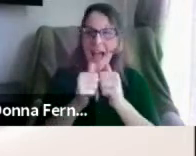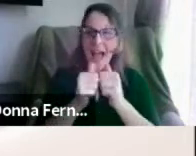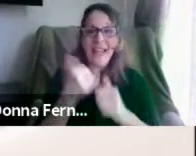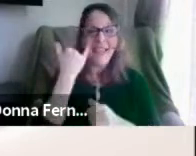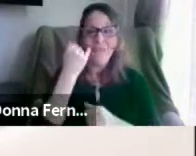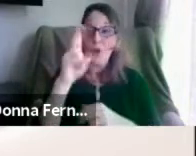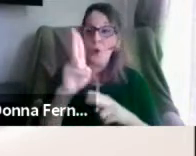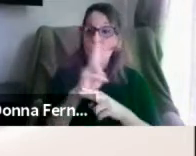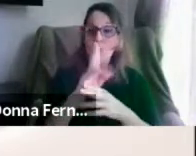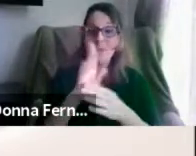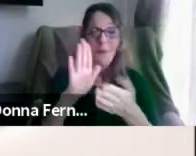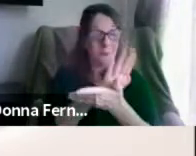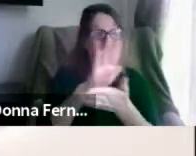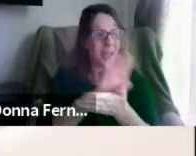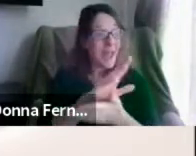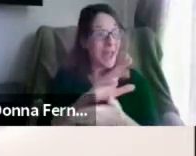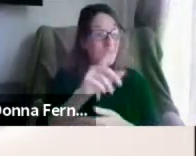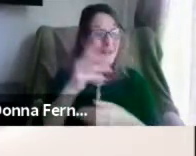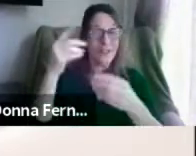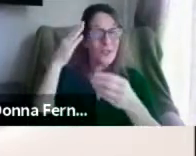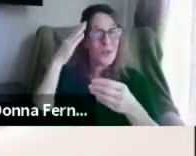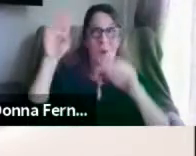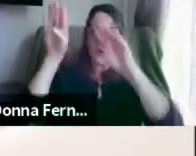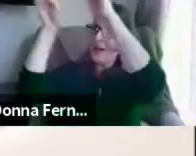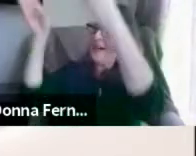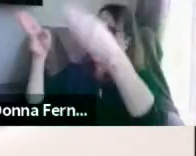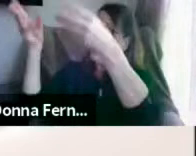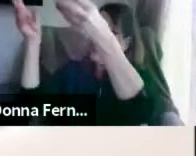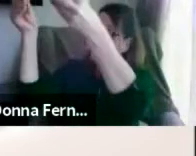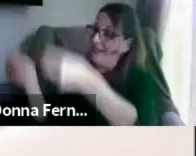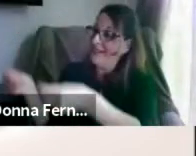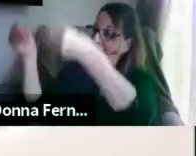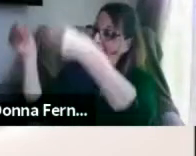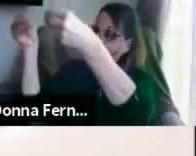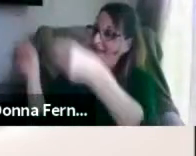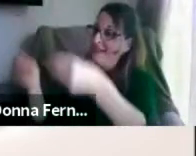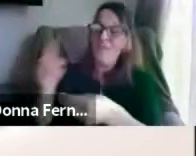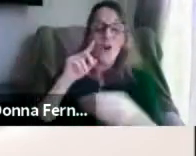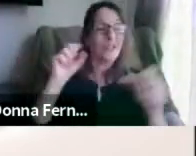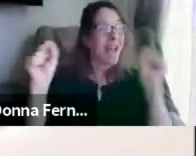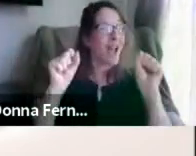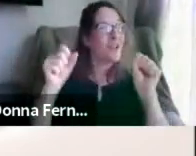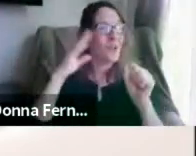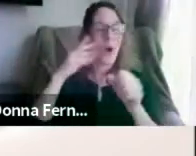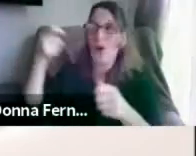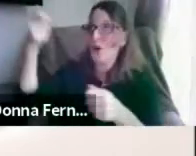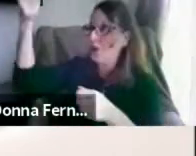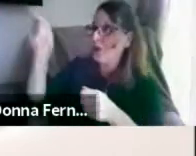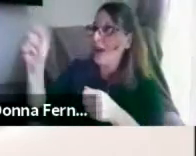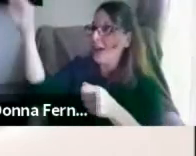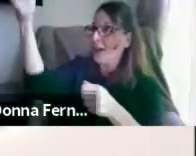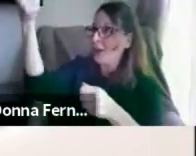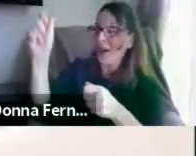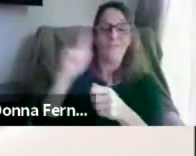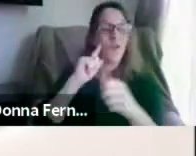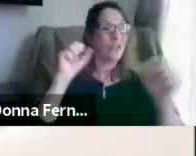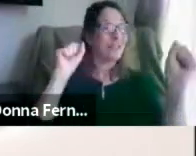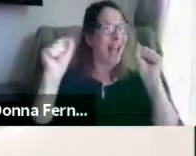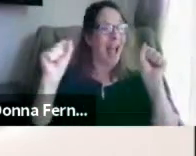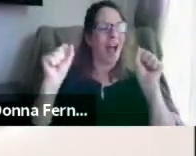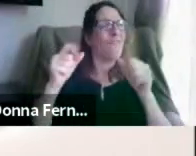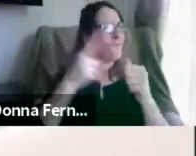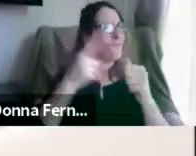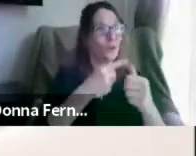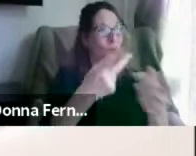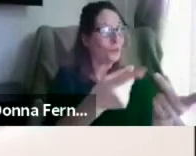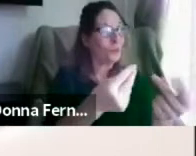using a paper towel that is in a lever type dispenser, that's going to be one of the levers that you have to crank down to get the paper towel to come out. Dispense that